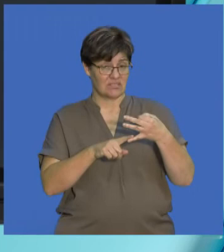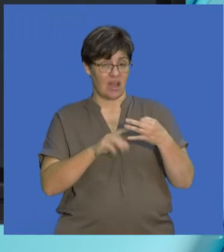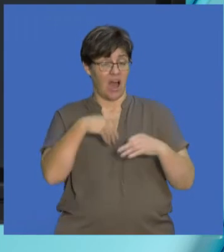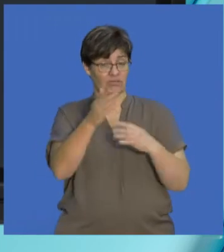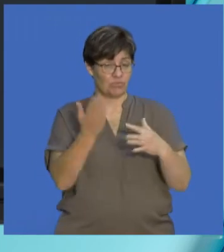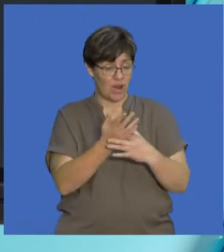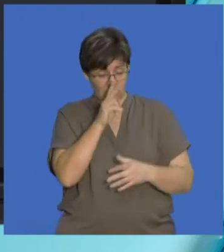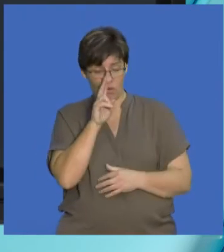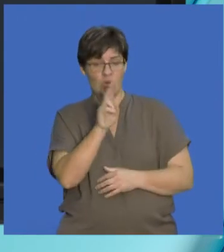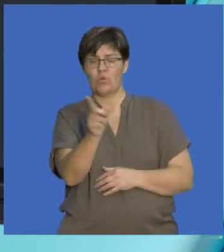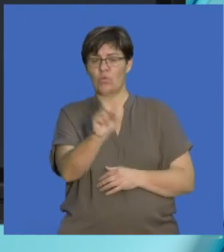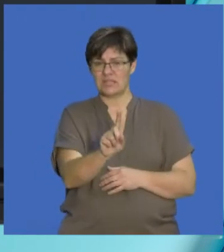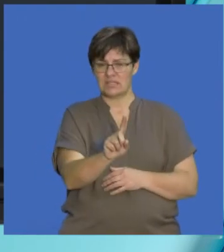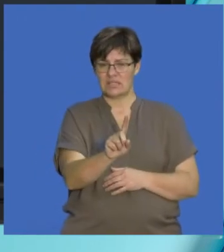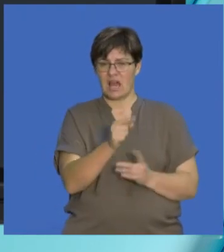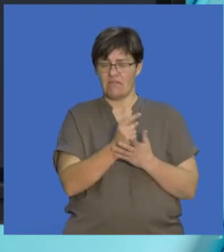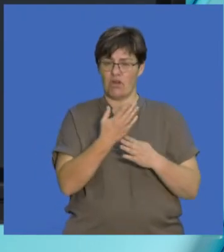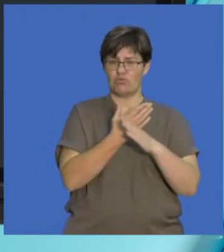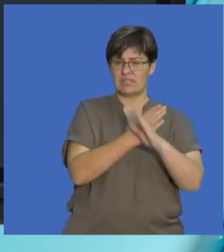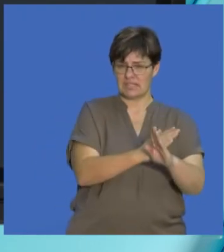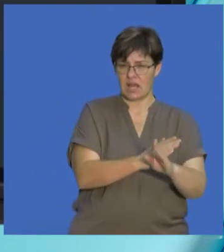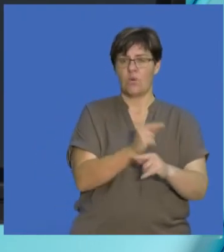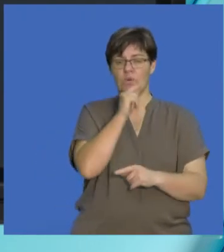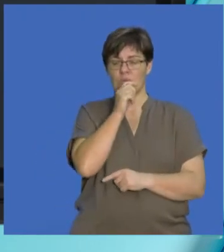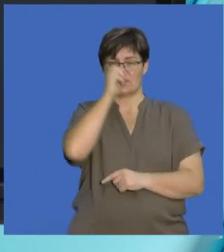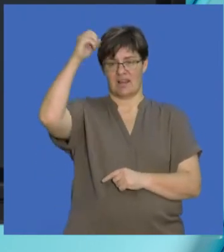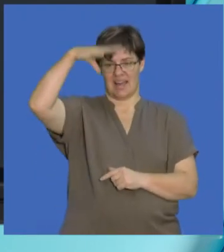where instead of a resistor, we use a light bulb. Let's take a short break for now.